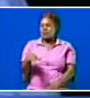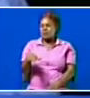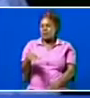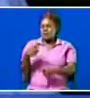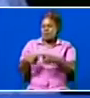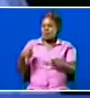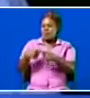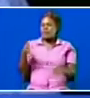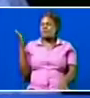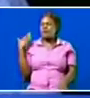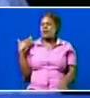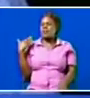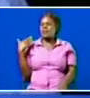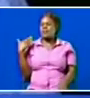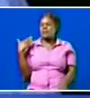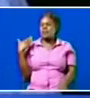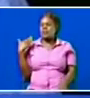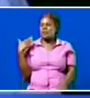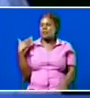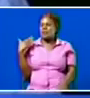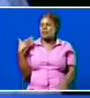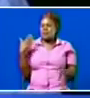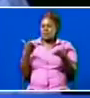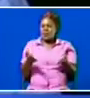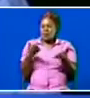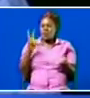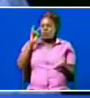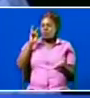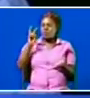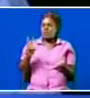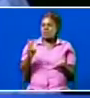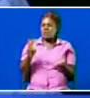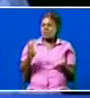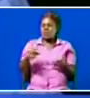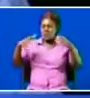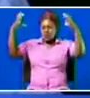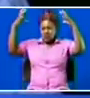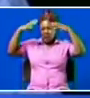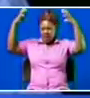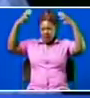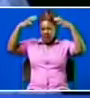over the years, to the extent that we are seeing this excessive flooding,